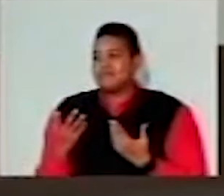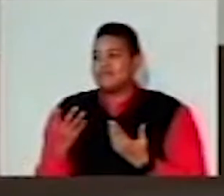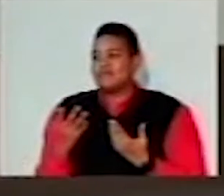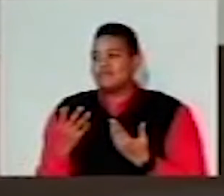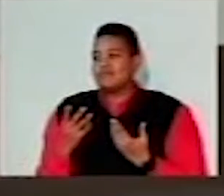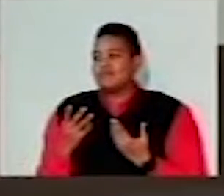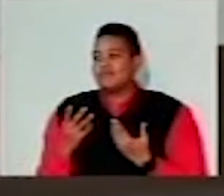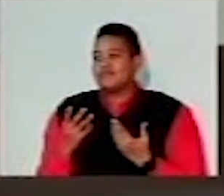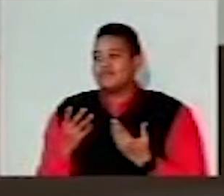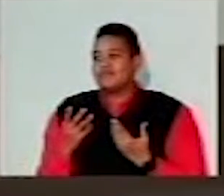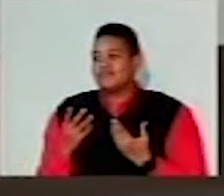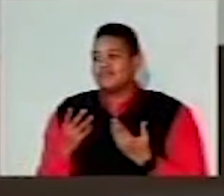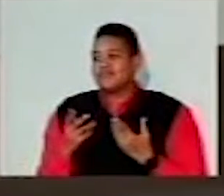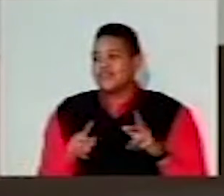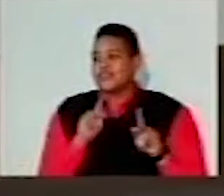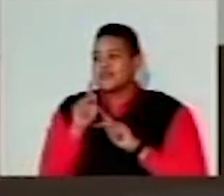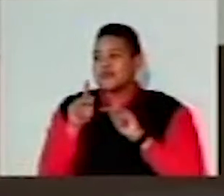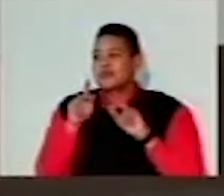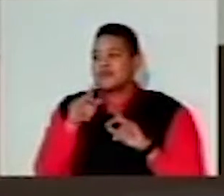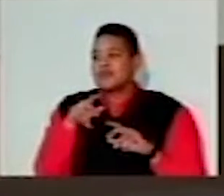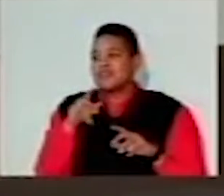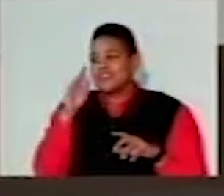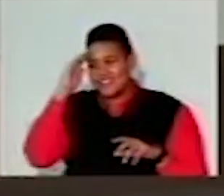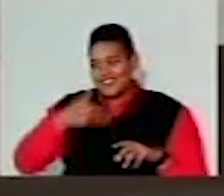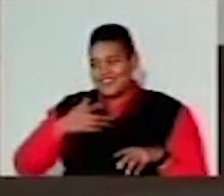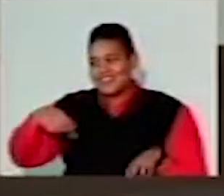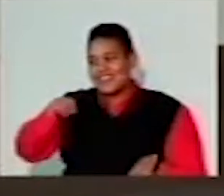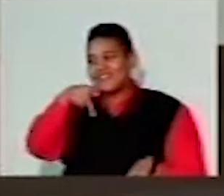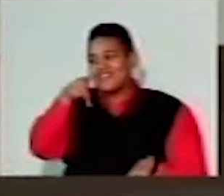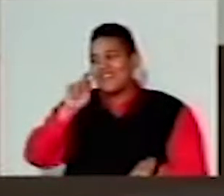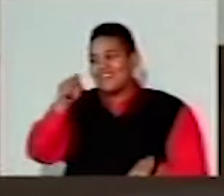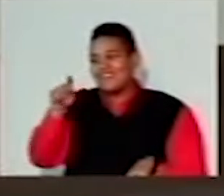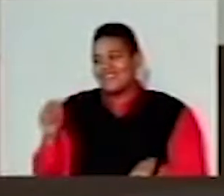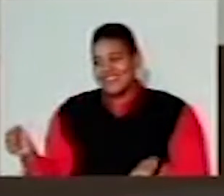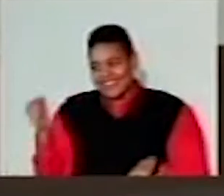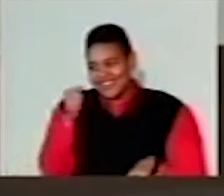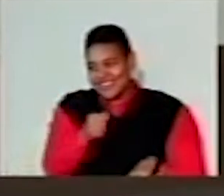the delegates of the People's National Party.